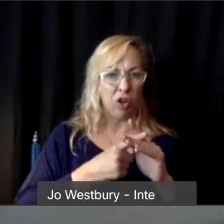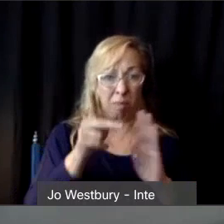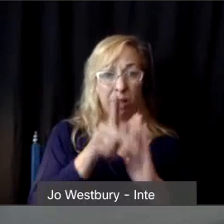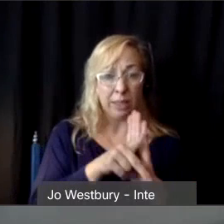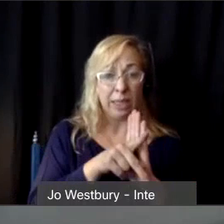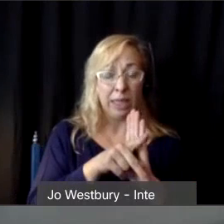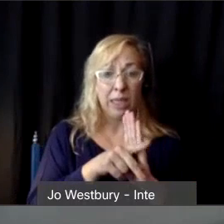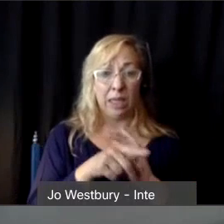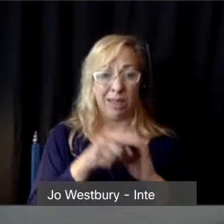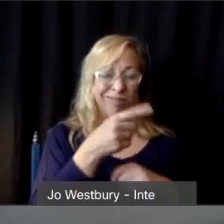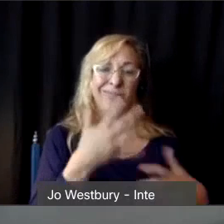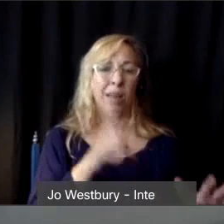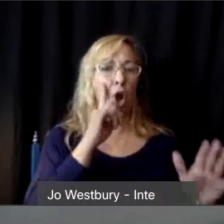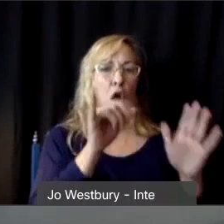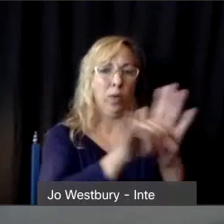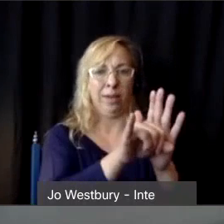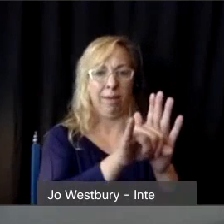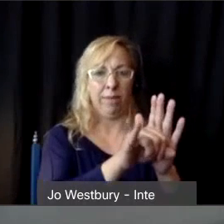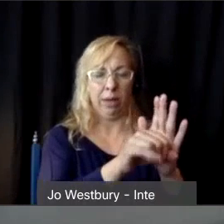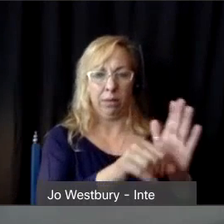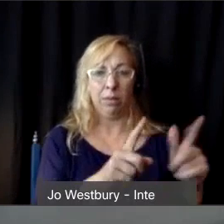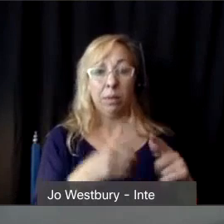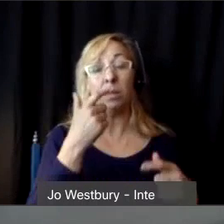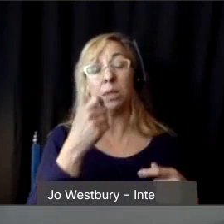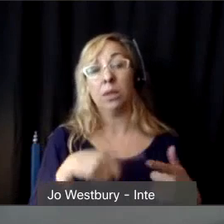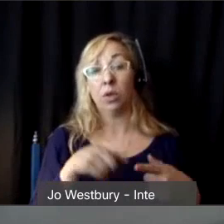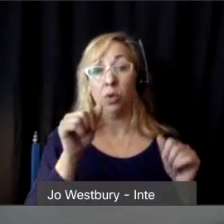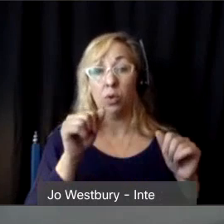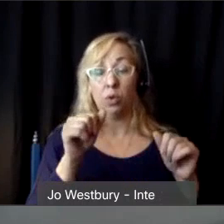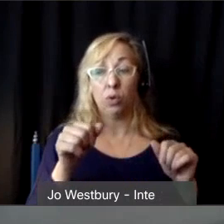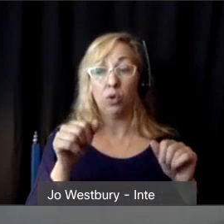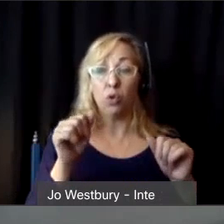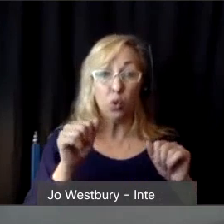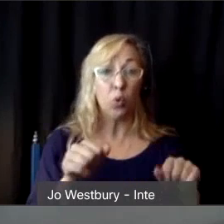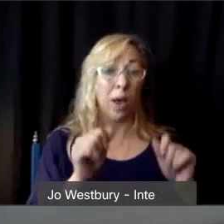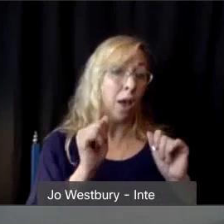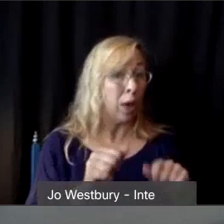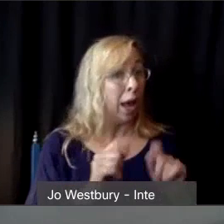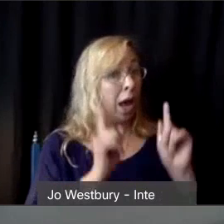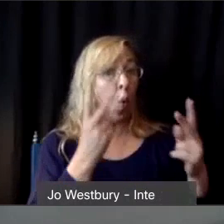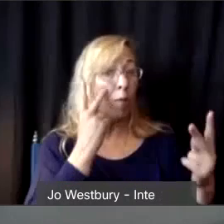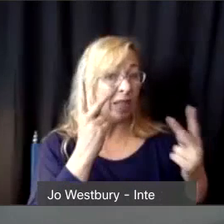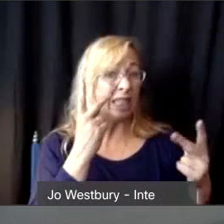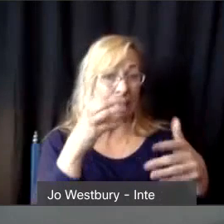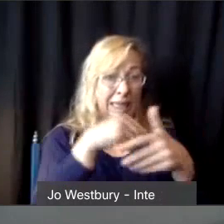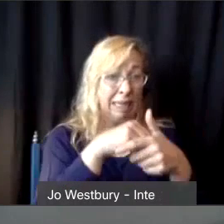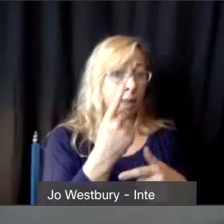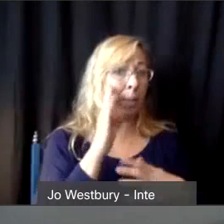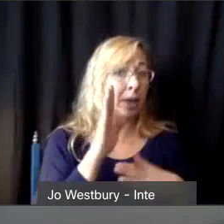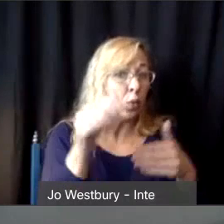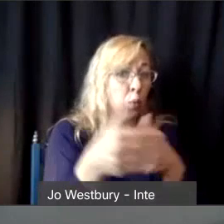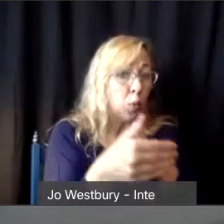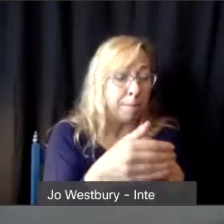policy, which identified, because you can then go visit with the person in their room. If a person